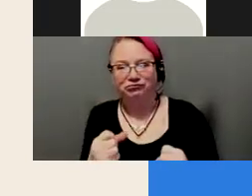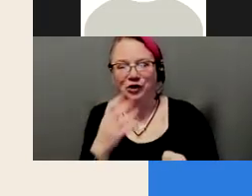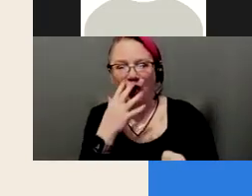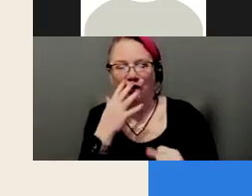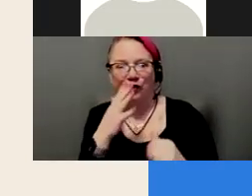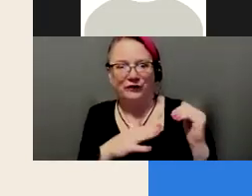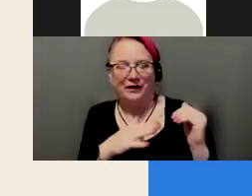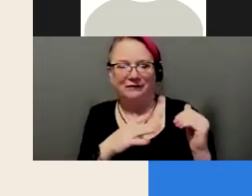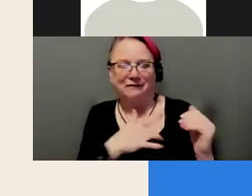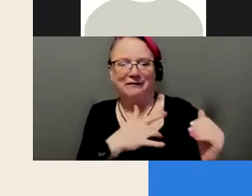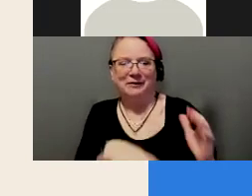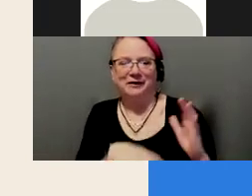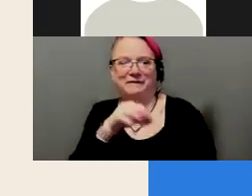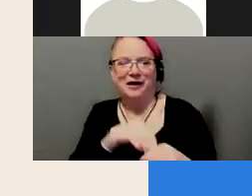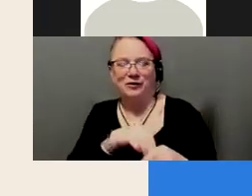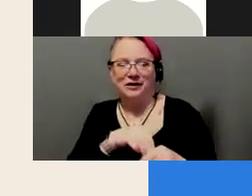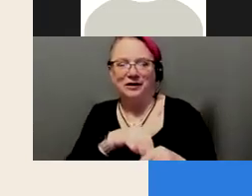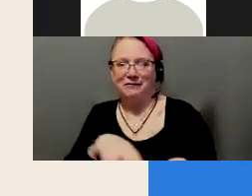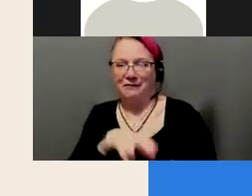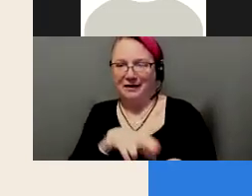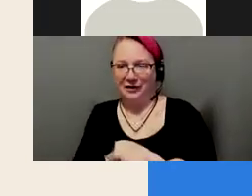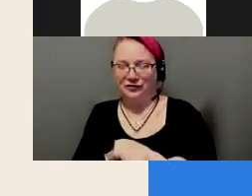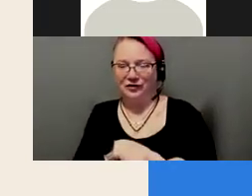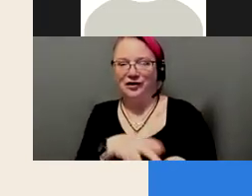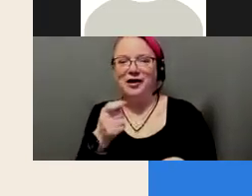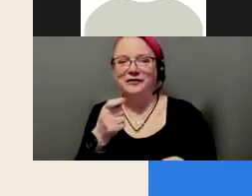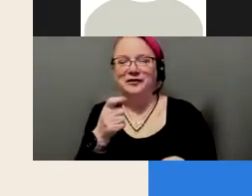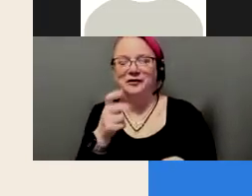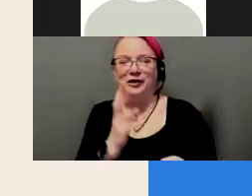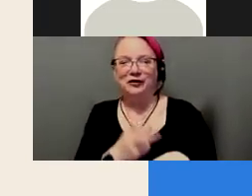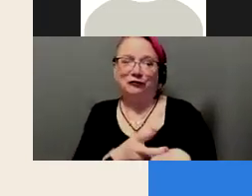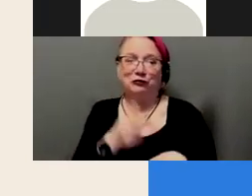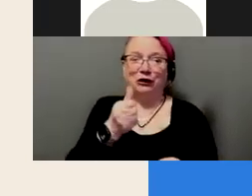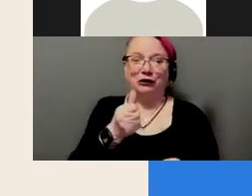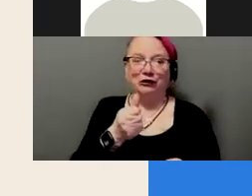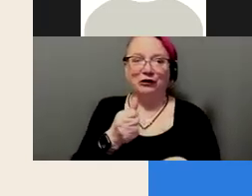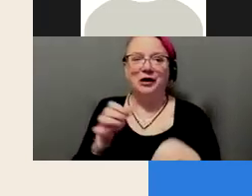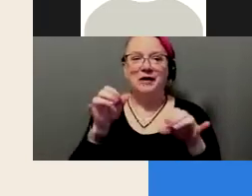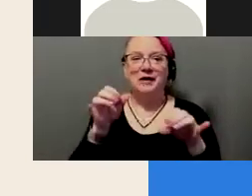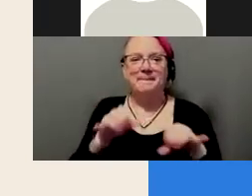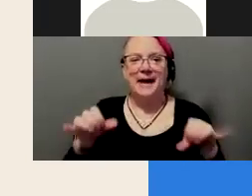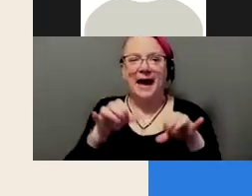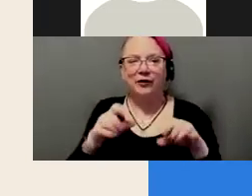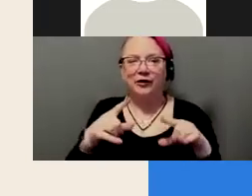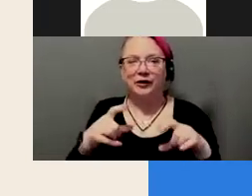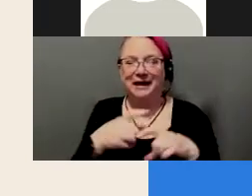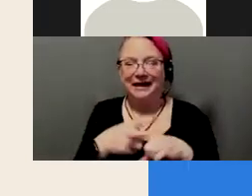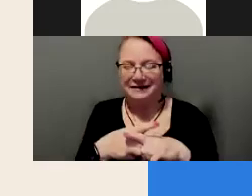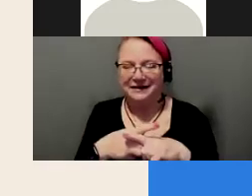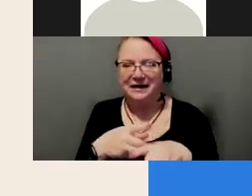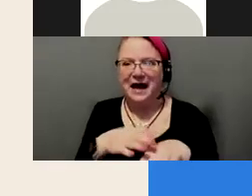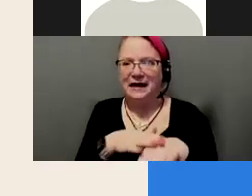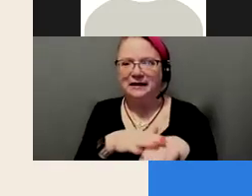typically found in nature, which that's a bit trickier here, as I said. The pattern, complexity, and texture is the other tell